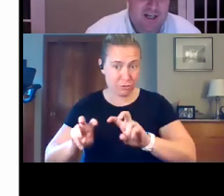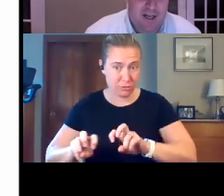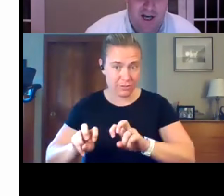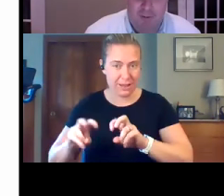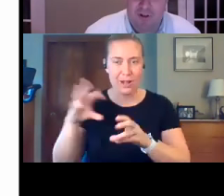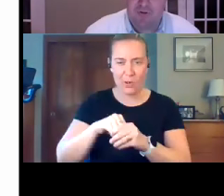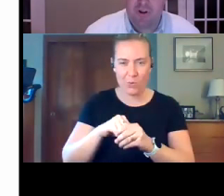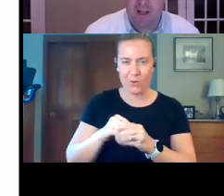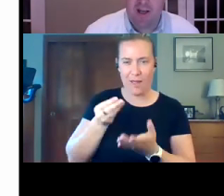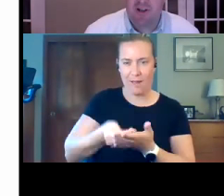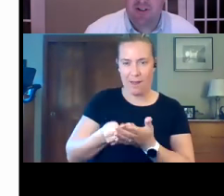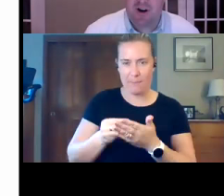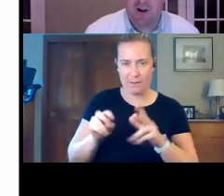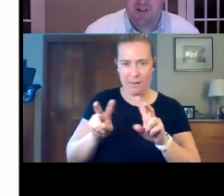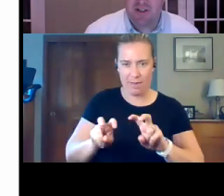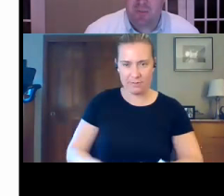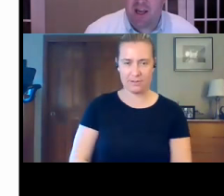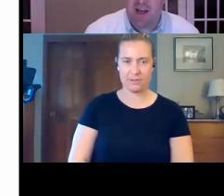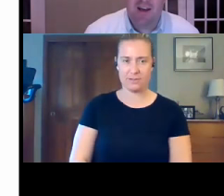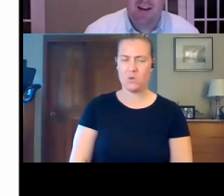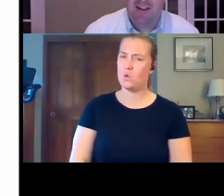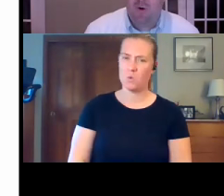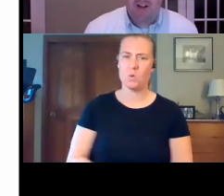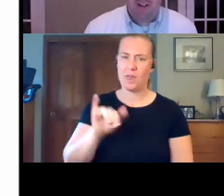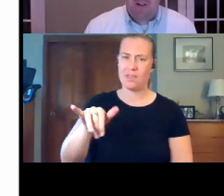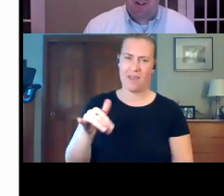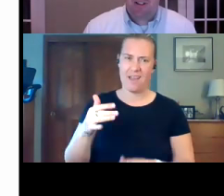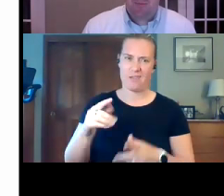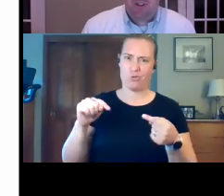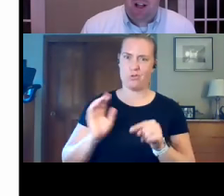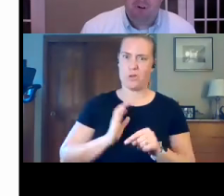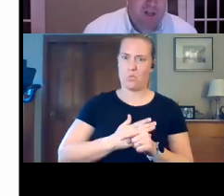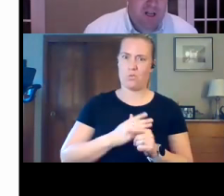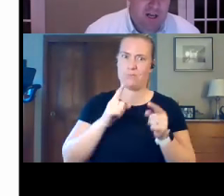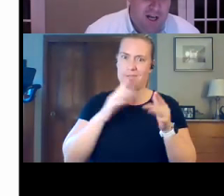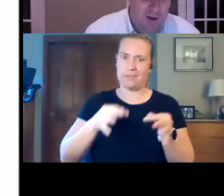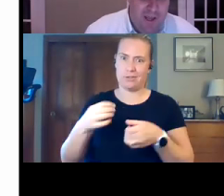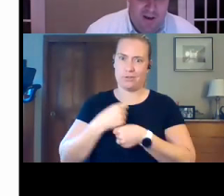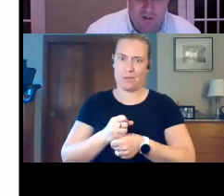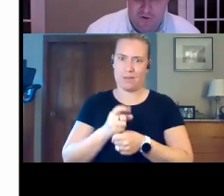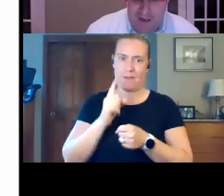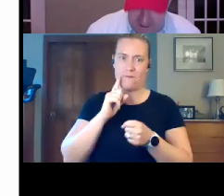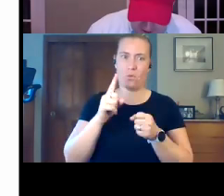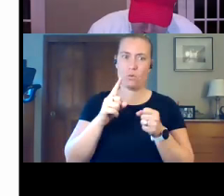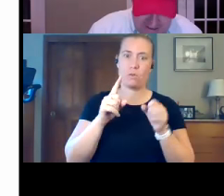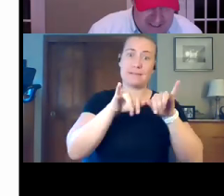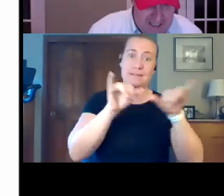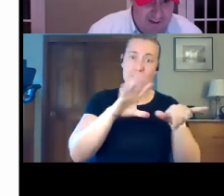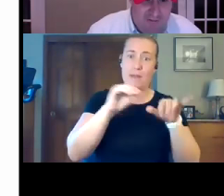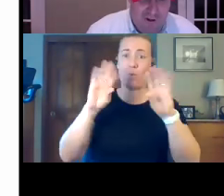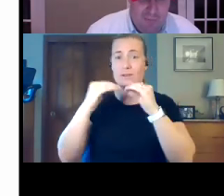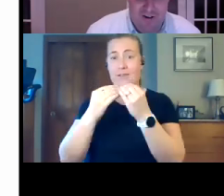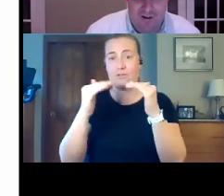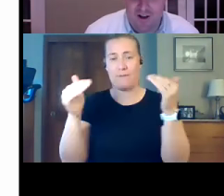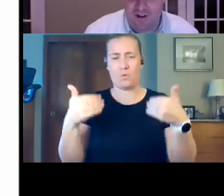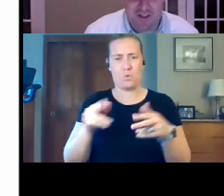analysis. And this really inhibits our decision-making at the organizational and systems level. And those findings in 2007 have